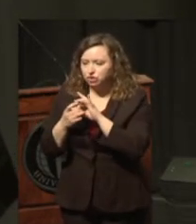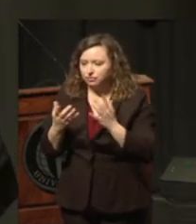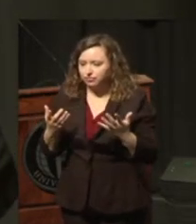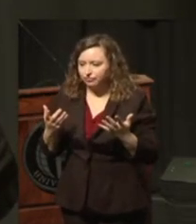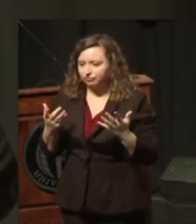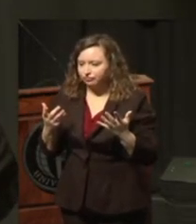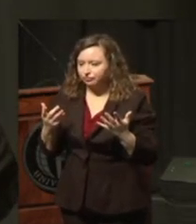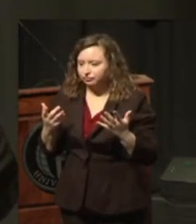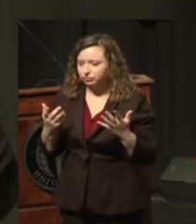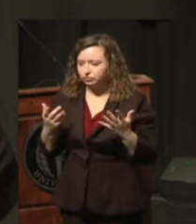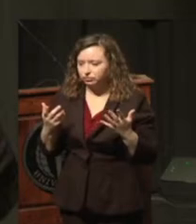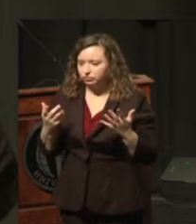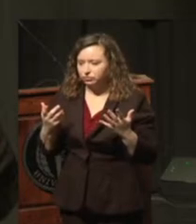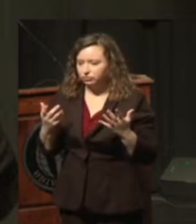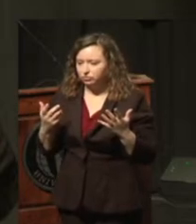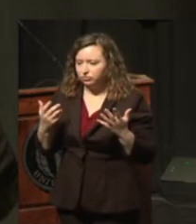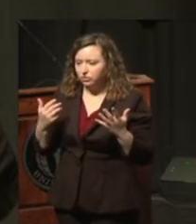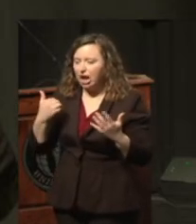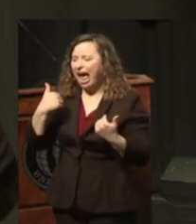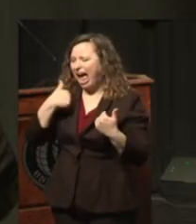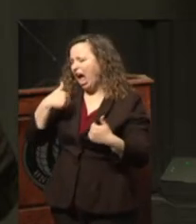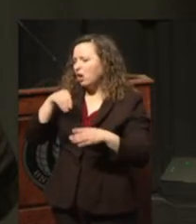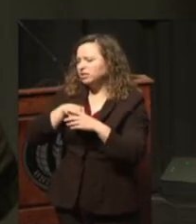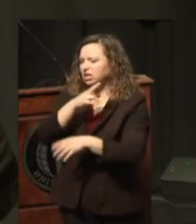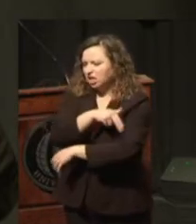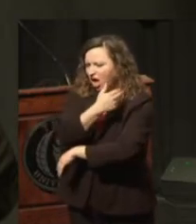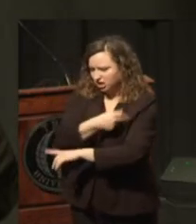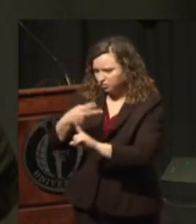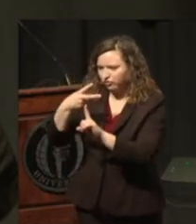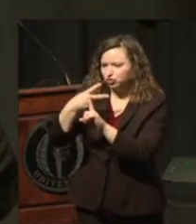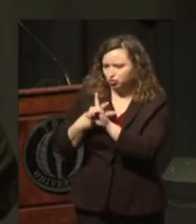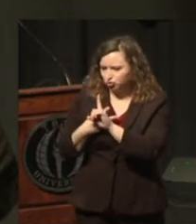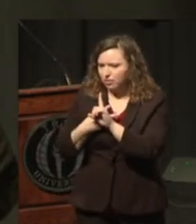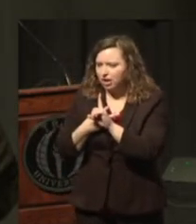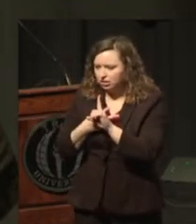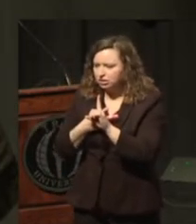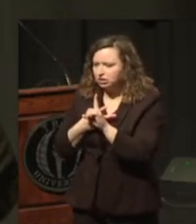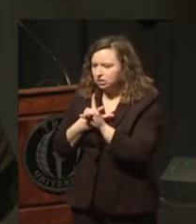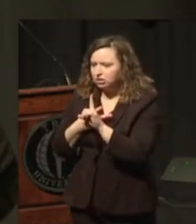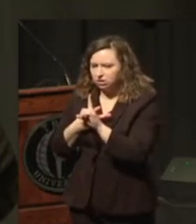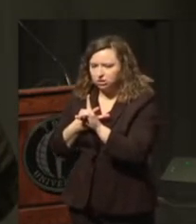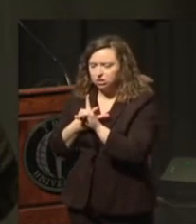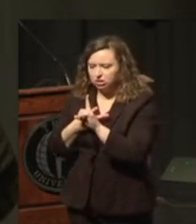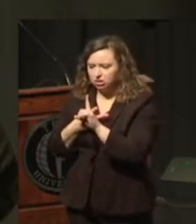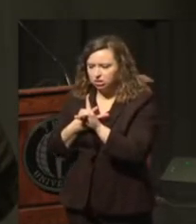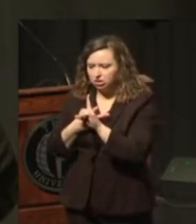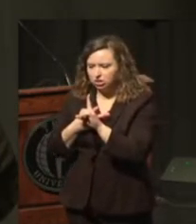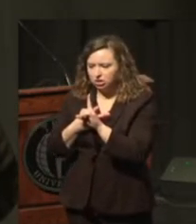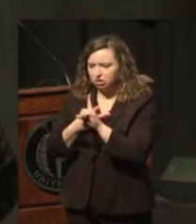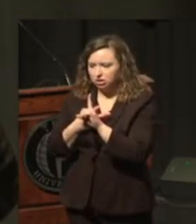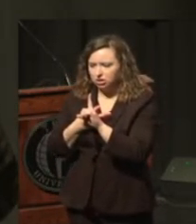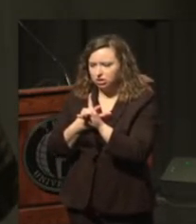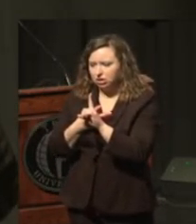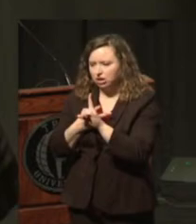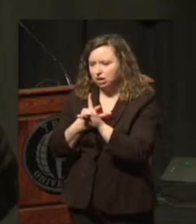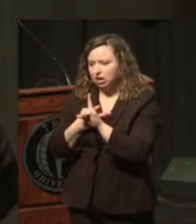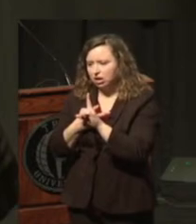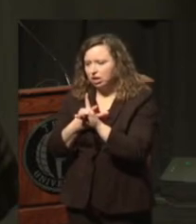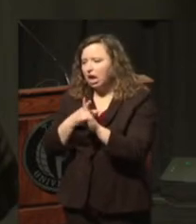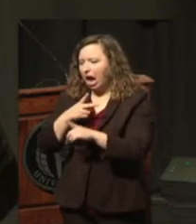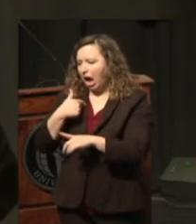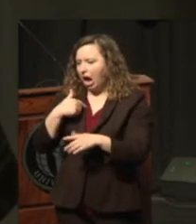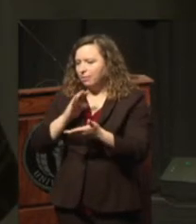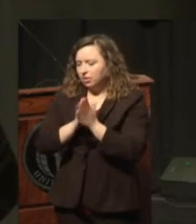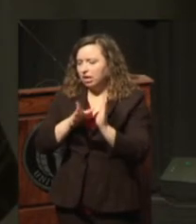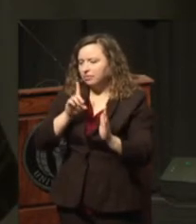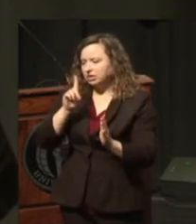out of the hospital, I was there for 2 months. 2 months. Elizabeth put me on disability, my wife, because she didn't know what else to do.